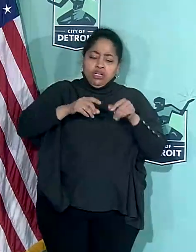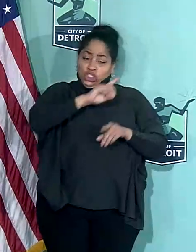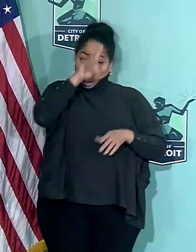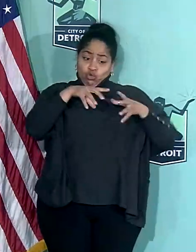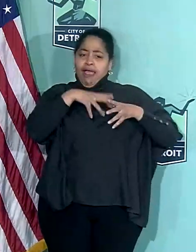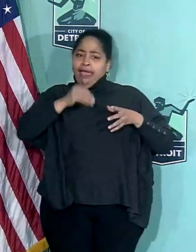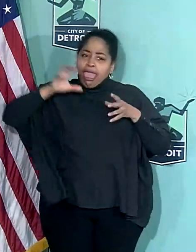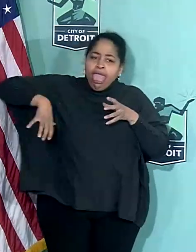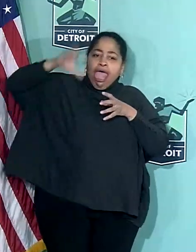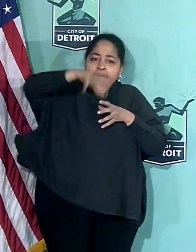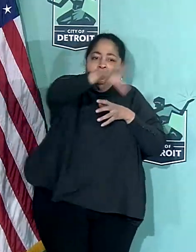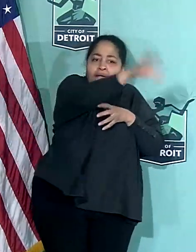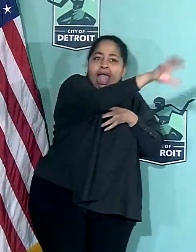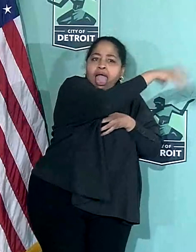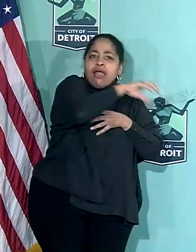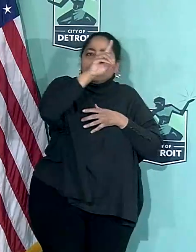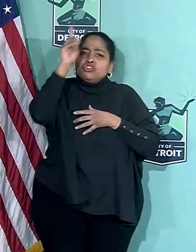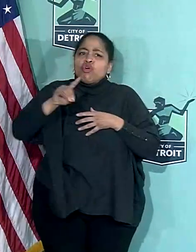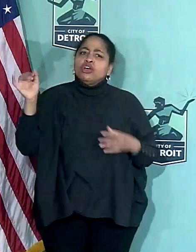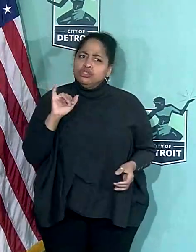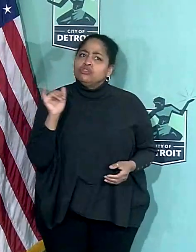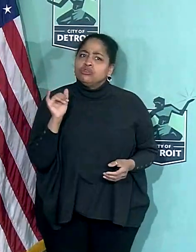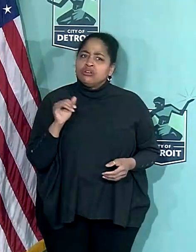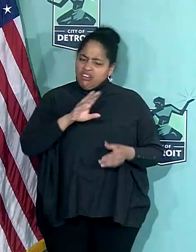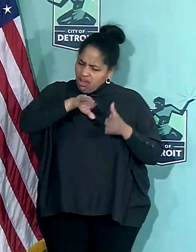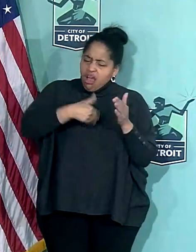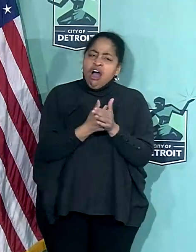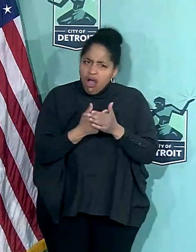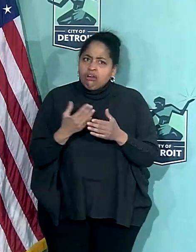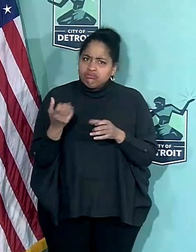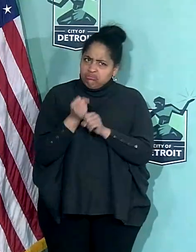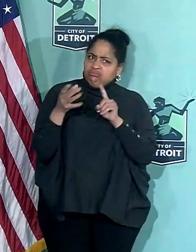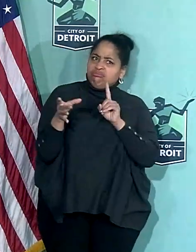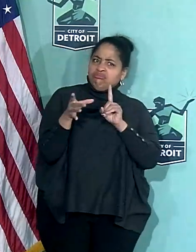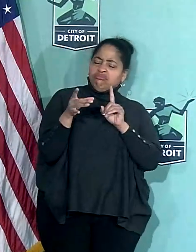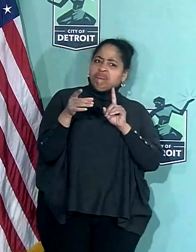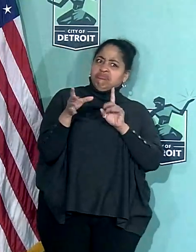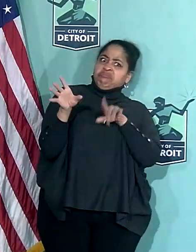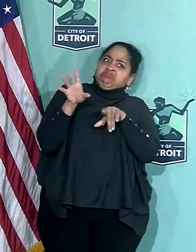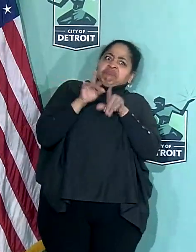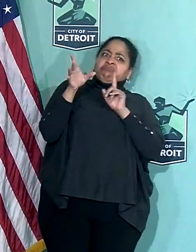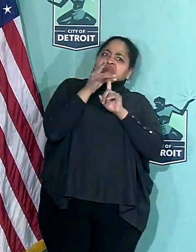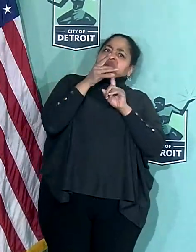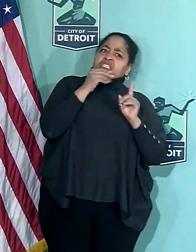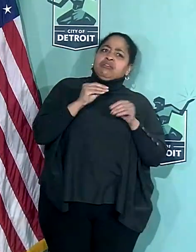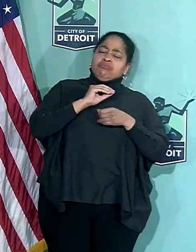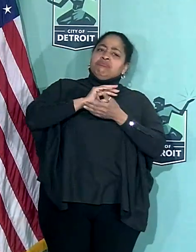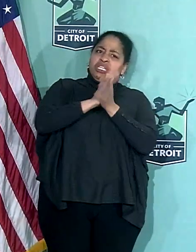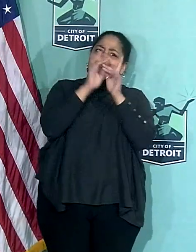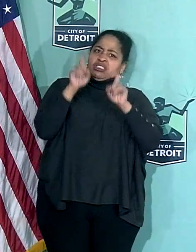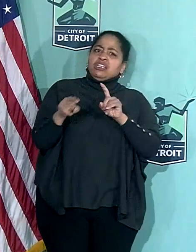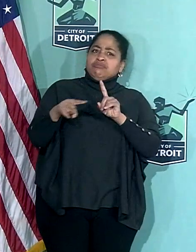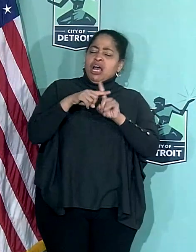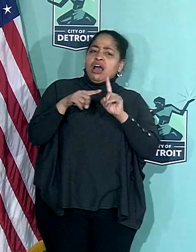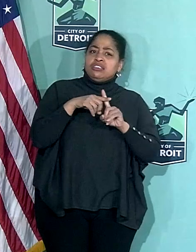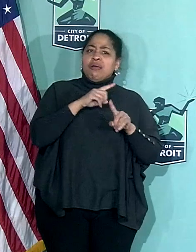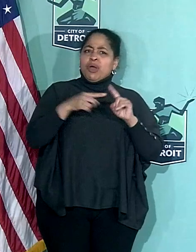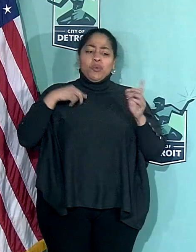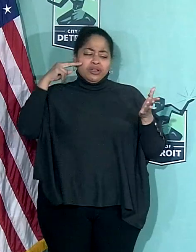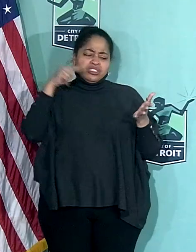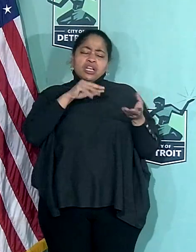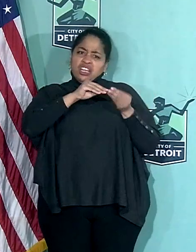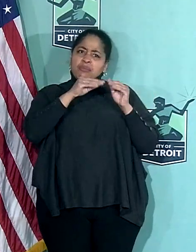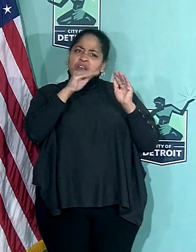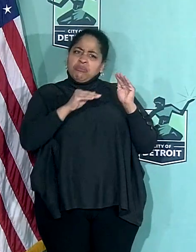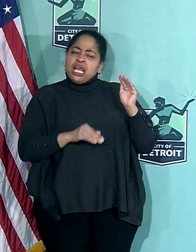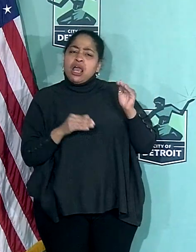we started off with a lot higher infection rate. It's come down as we've gone along. I want to talk to you